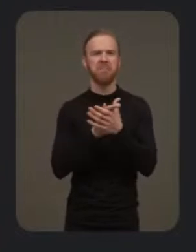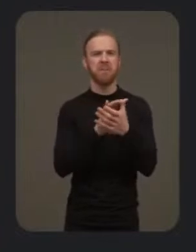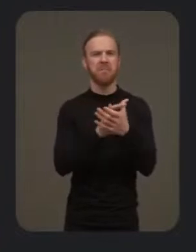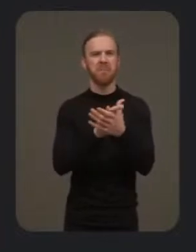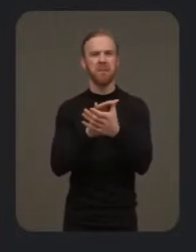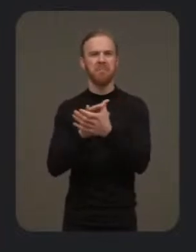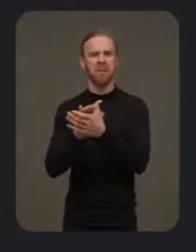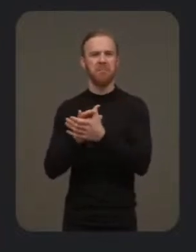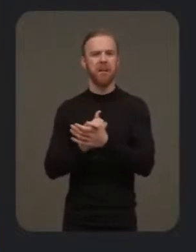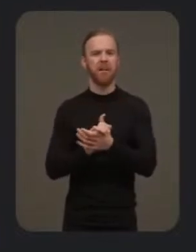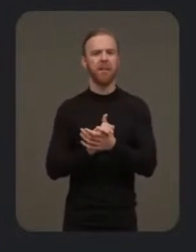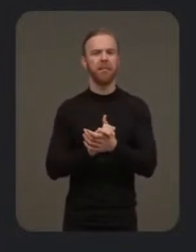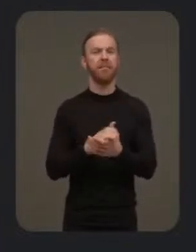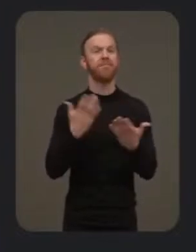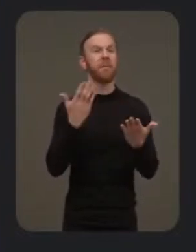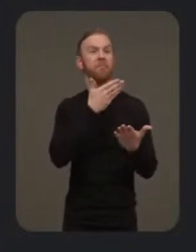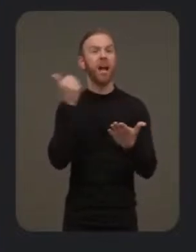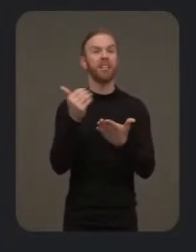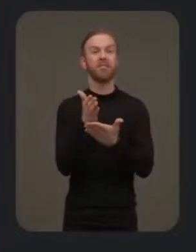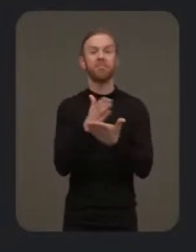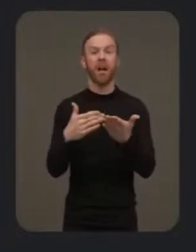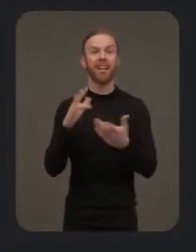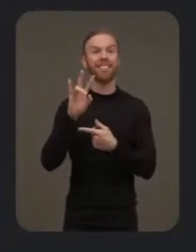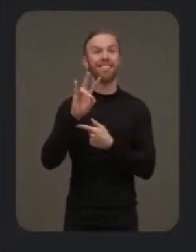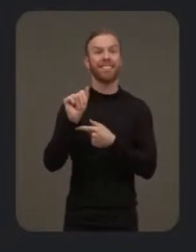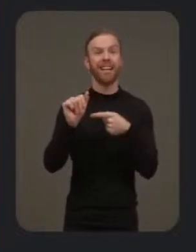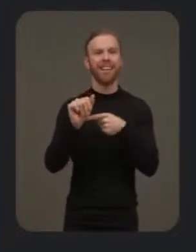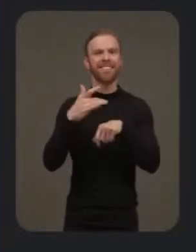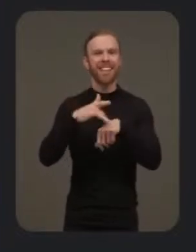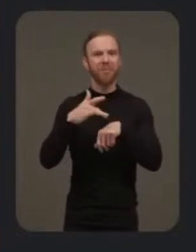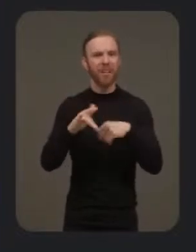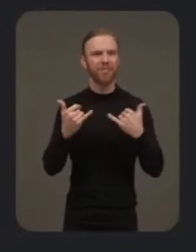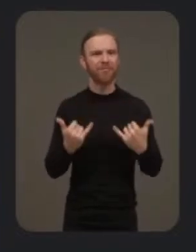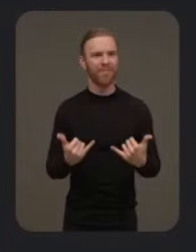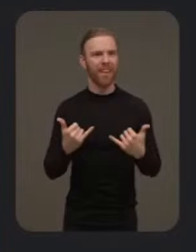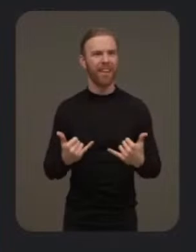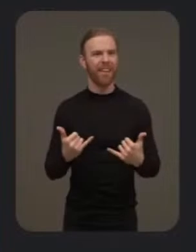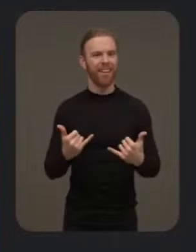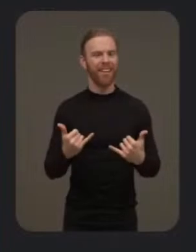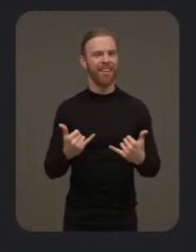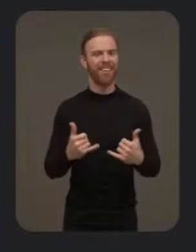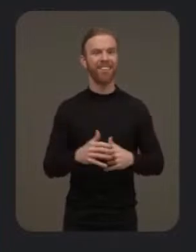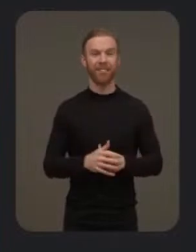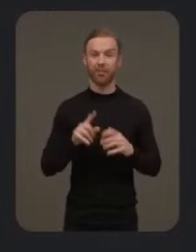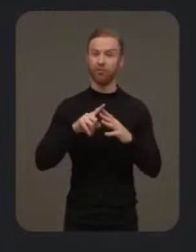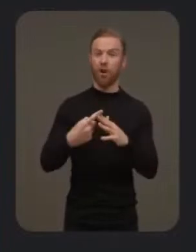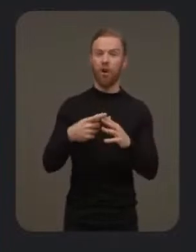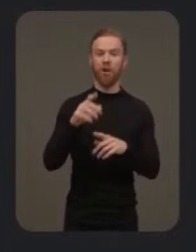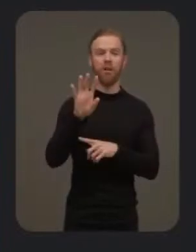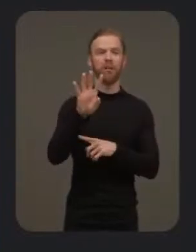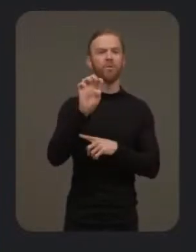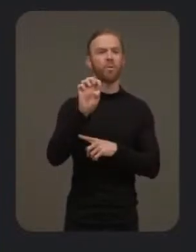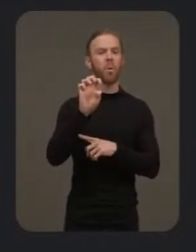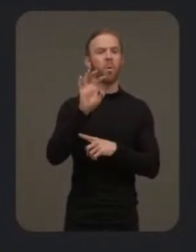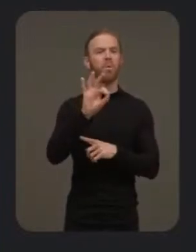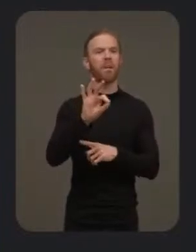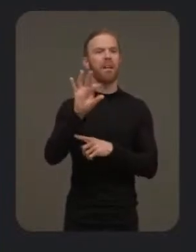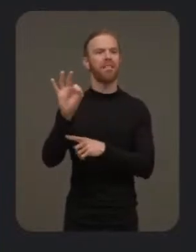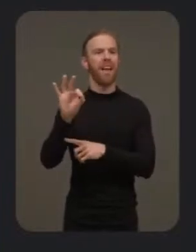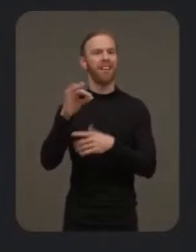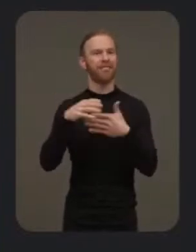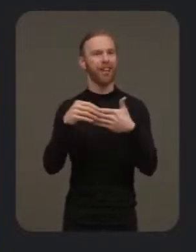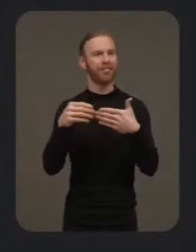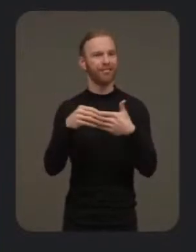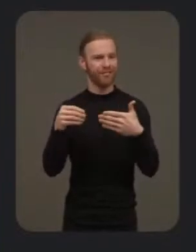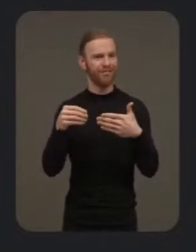Now here's the best part. Pixel 7a is available today, starting at $499.